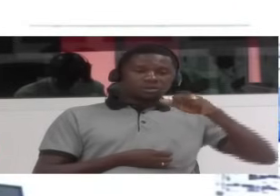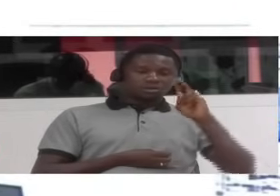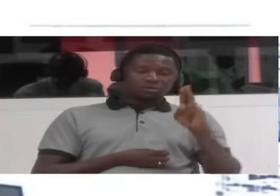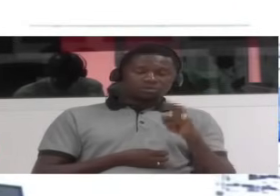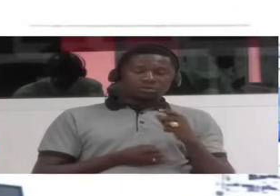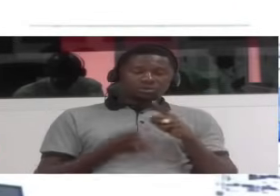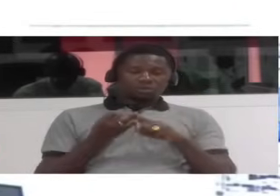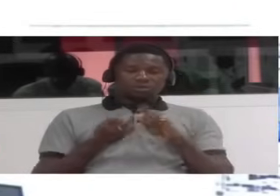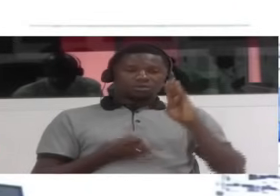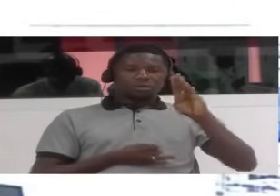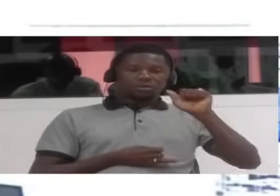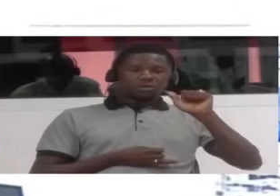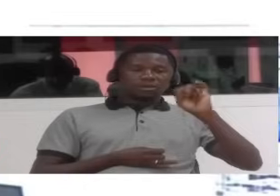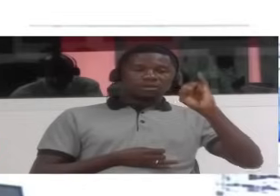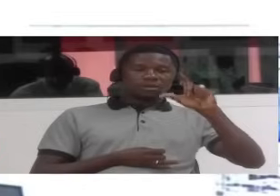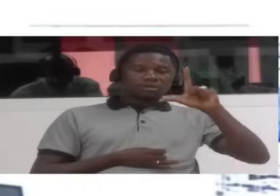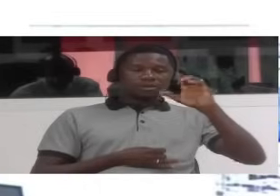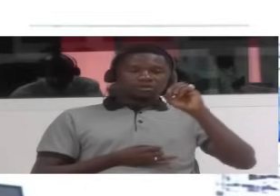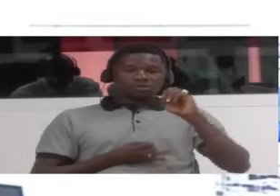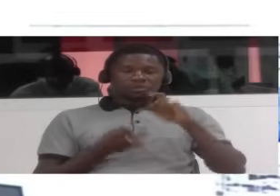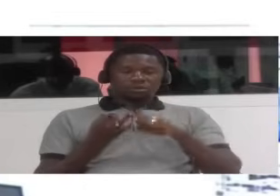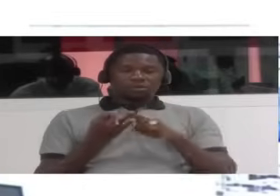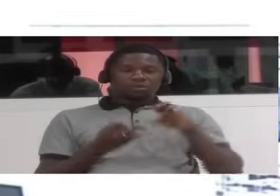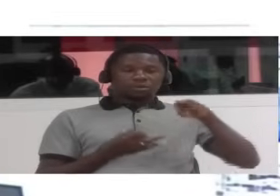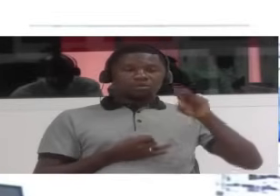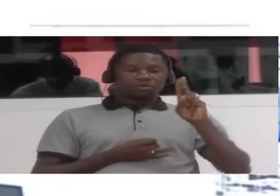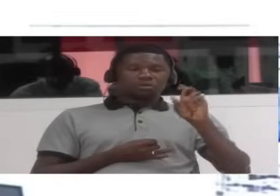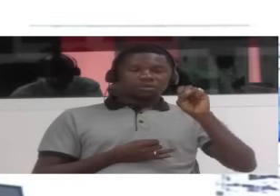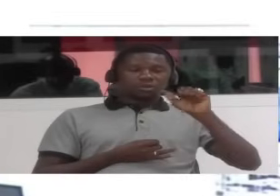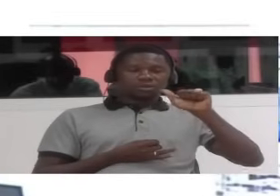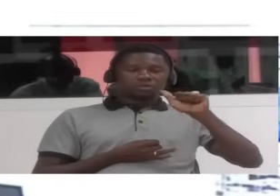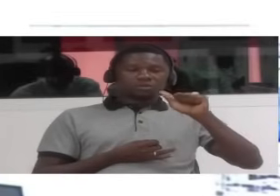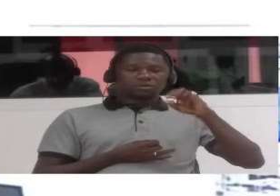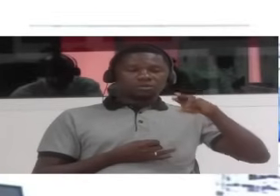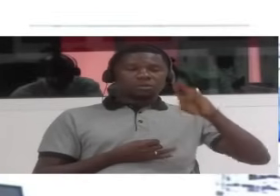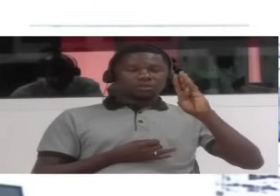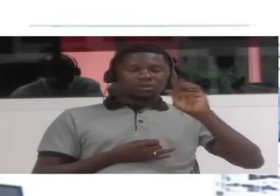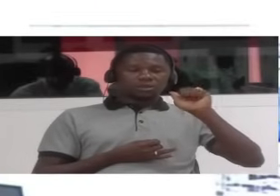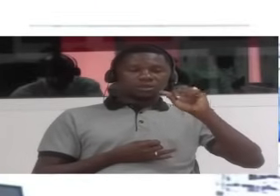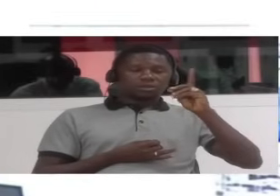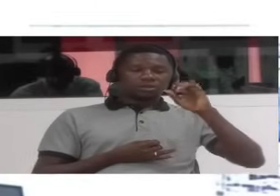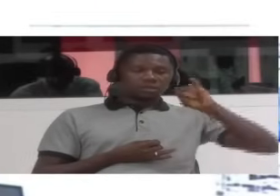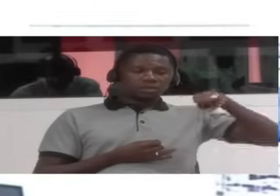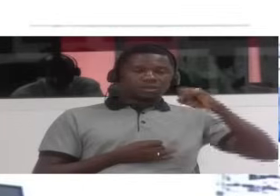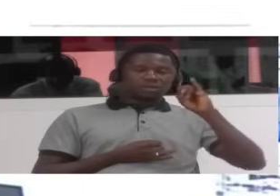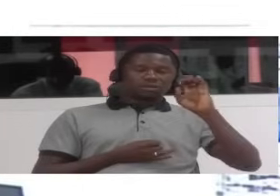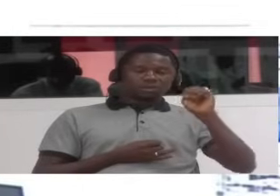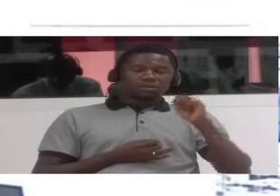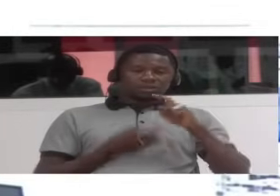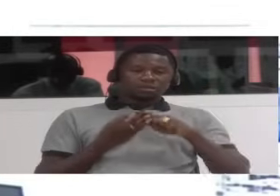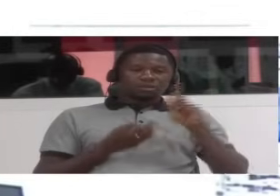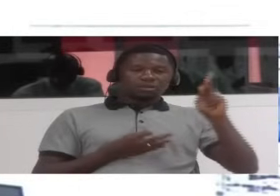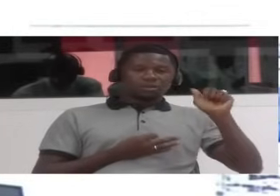Bailo, he named Musa Abaji, he named Bombarde, Akausu Kamara, Alice